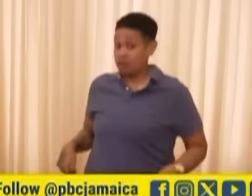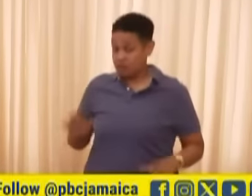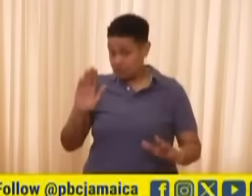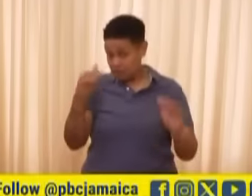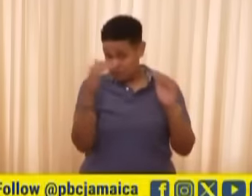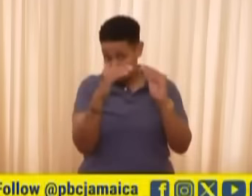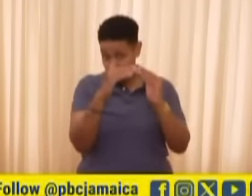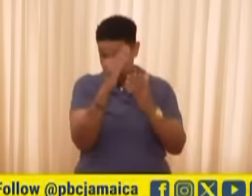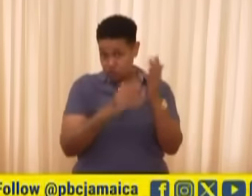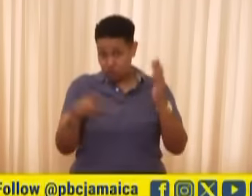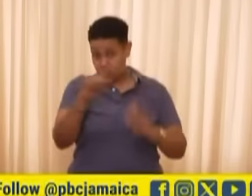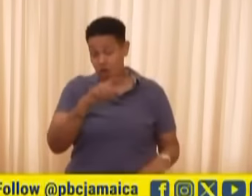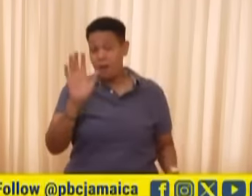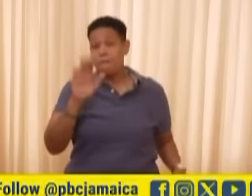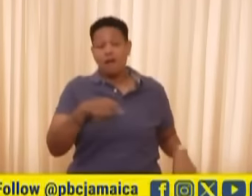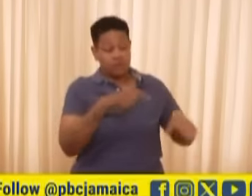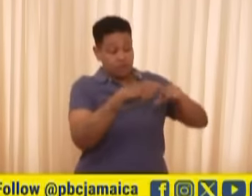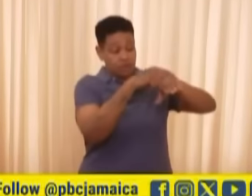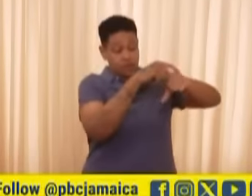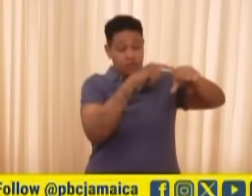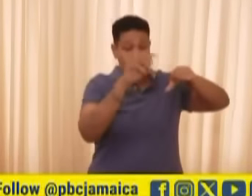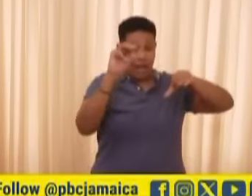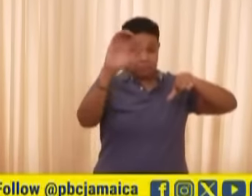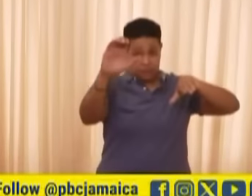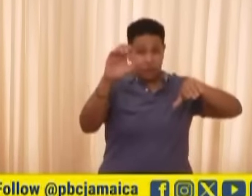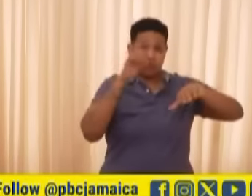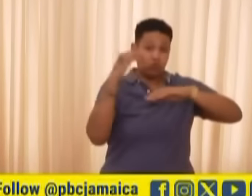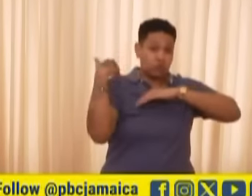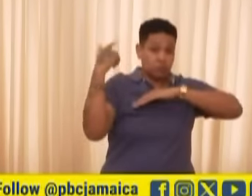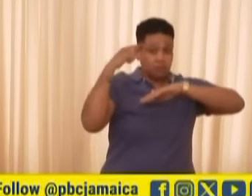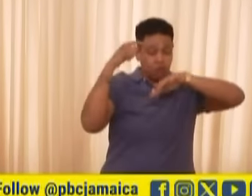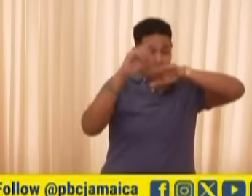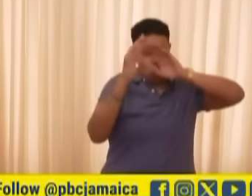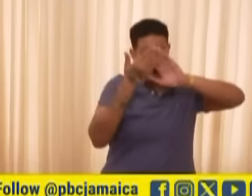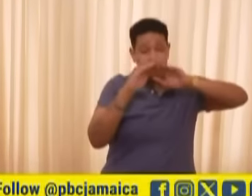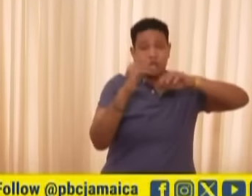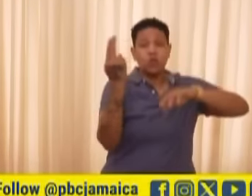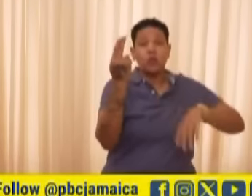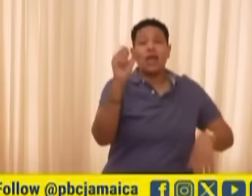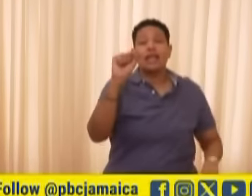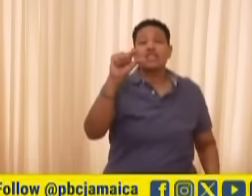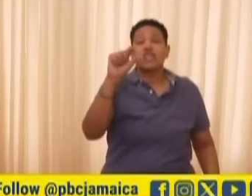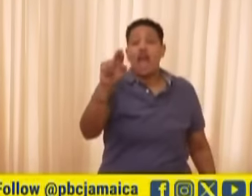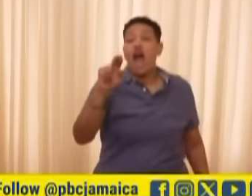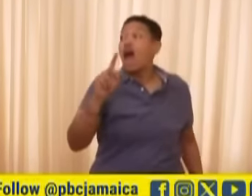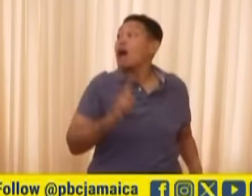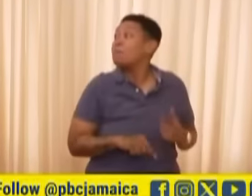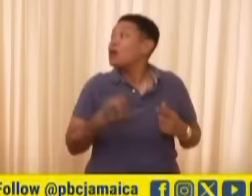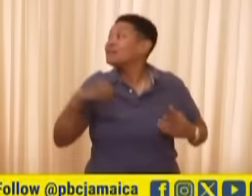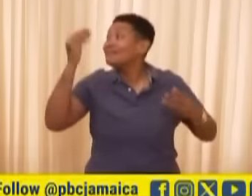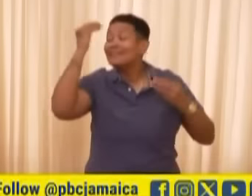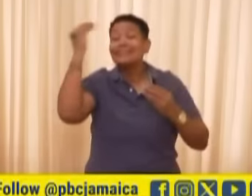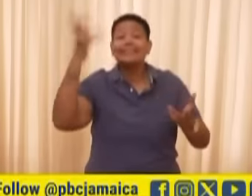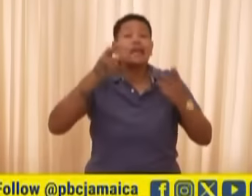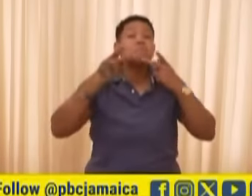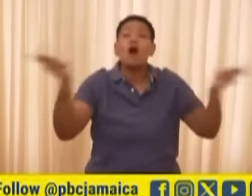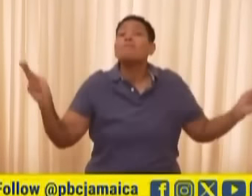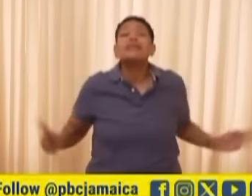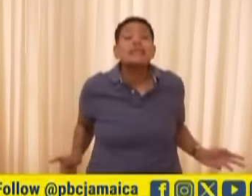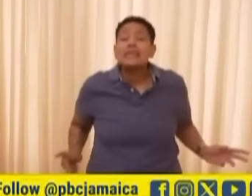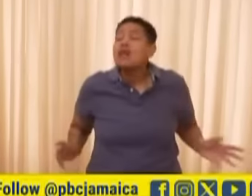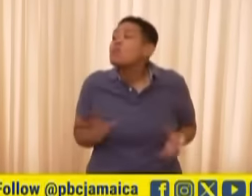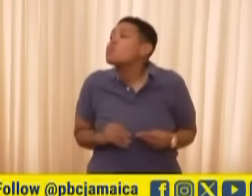fairness to some of the MCs, they have been using the SGR, and they have said it publicly